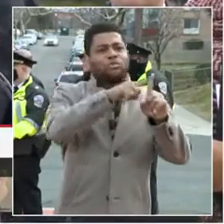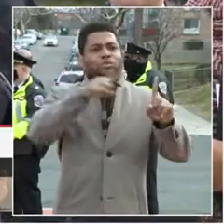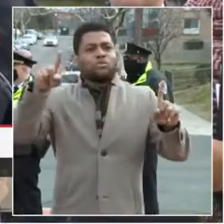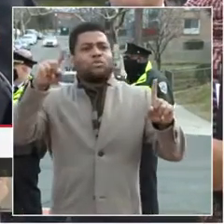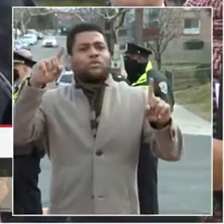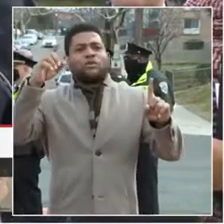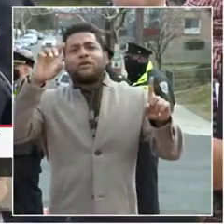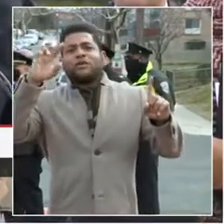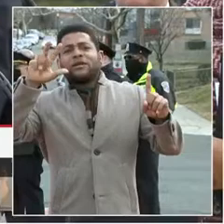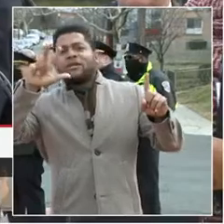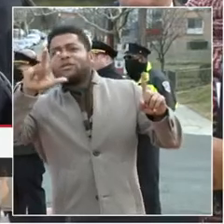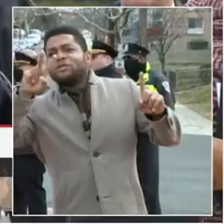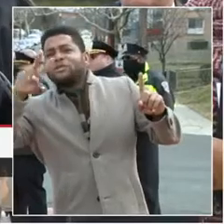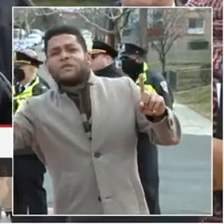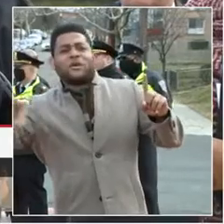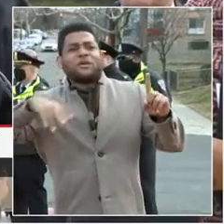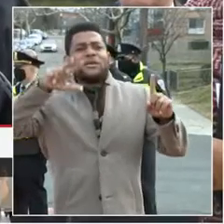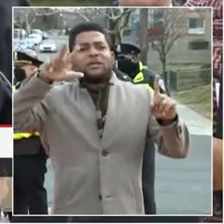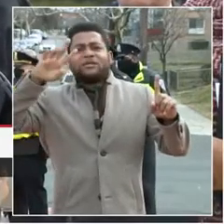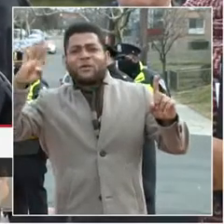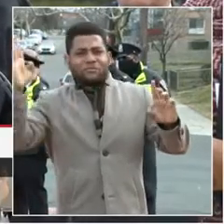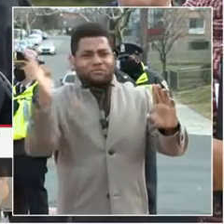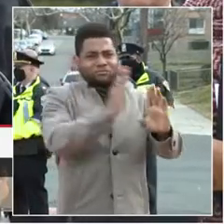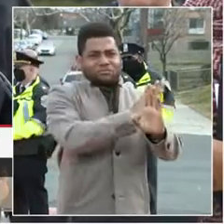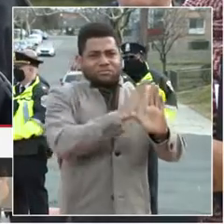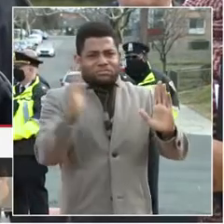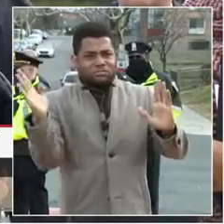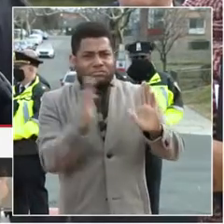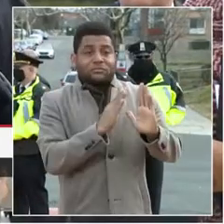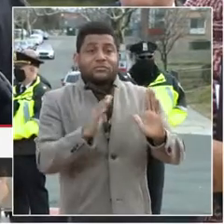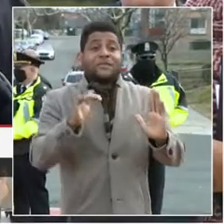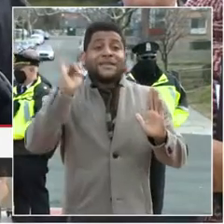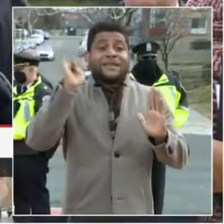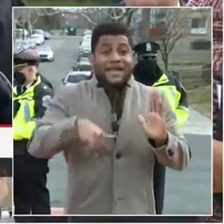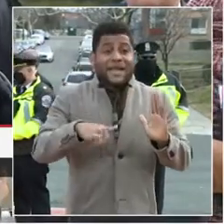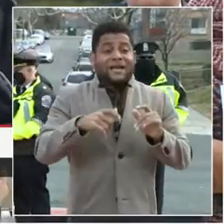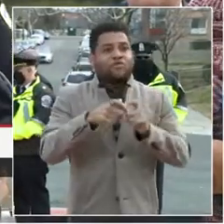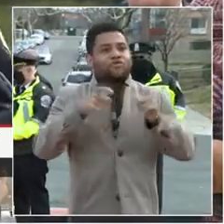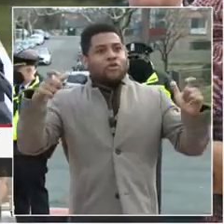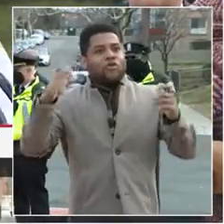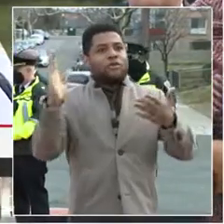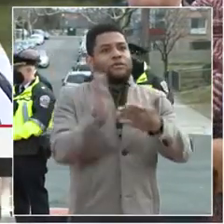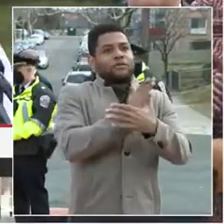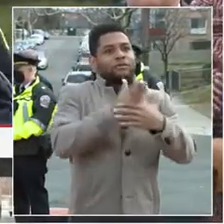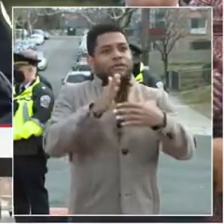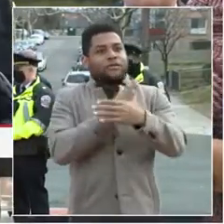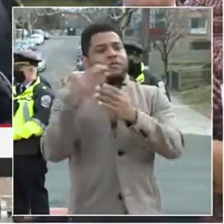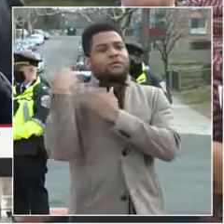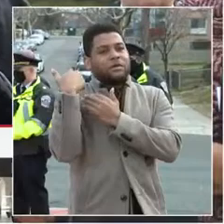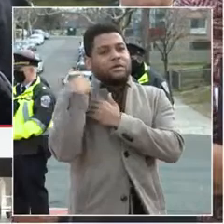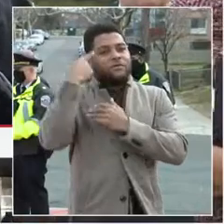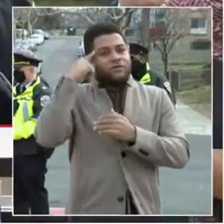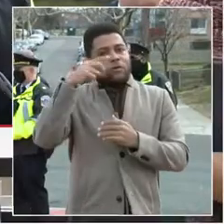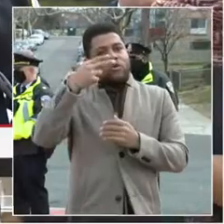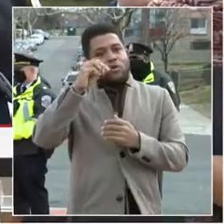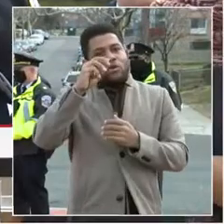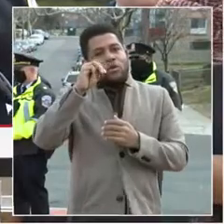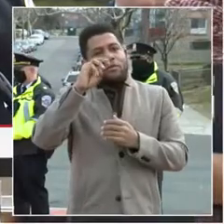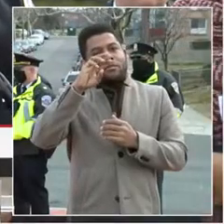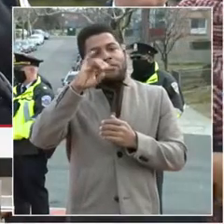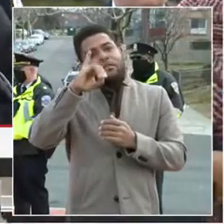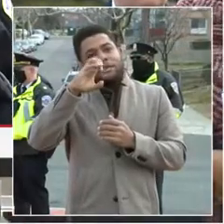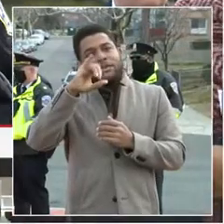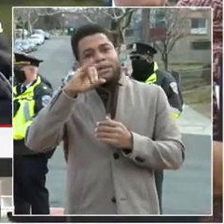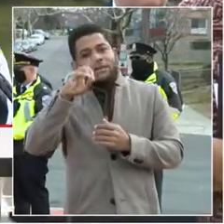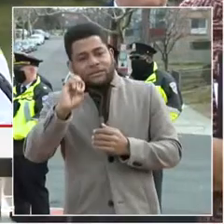depending. But the homicide suspects, primarily, that's your largest age group between 18 and 24. Yes, ma'am. A couple questions